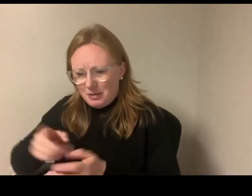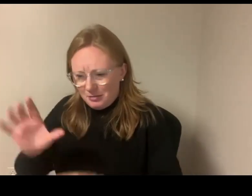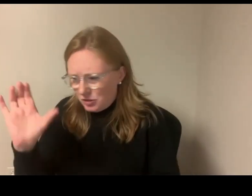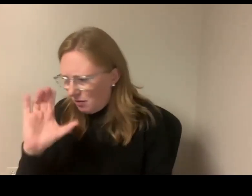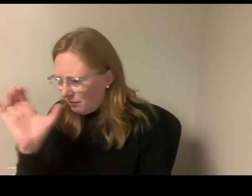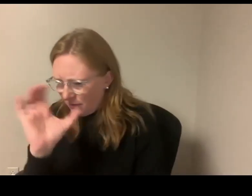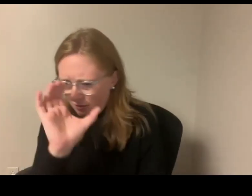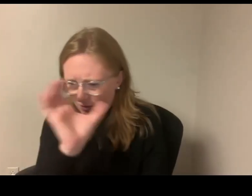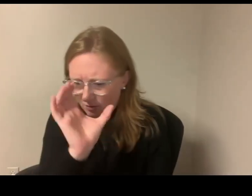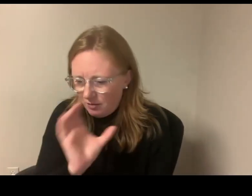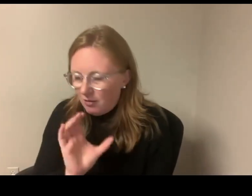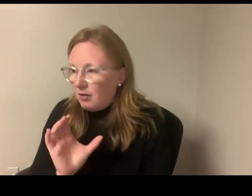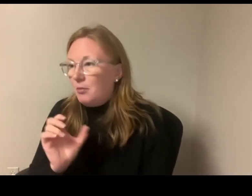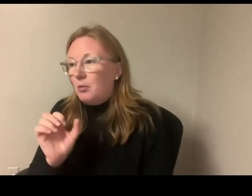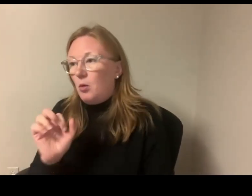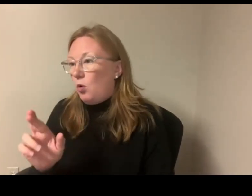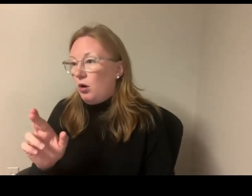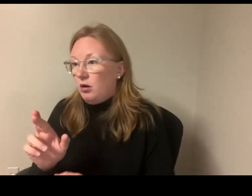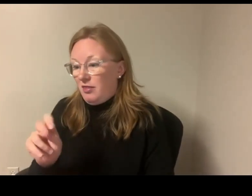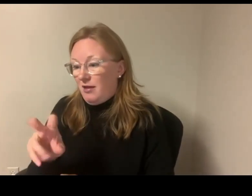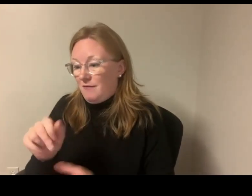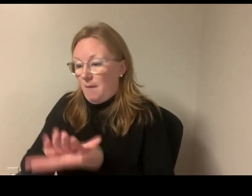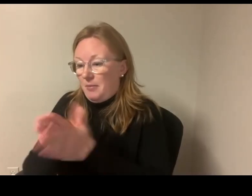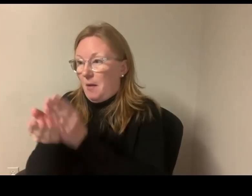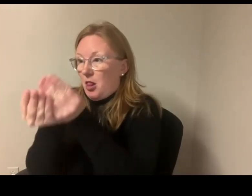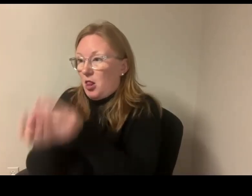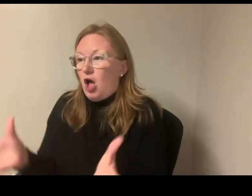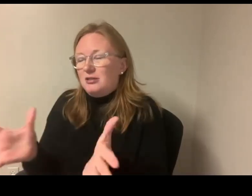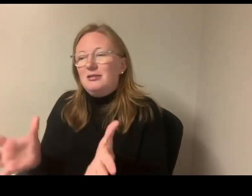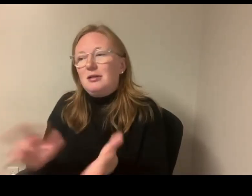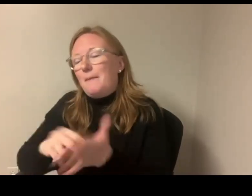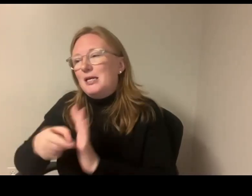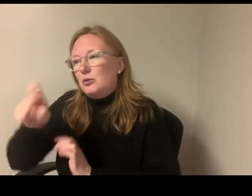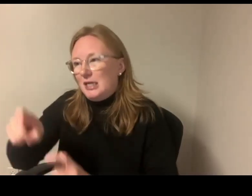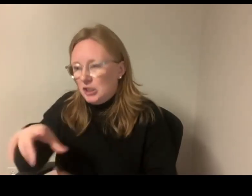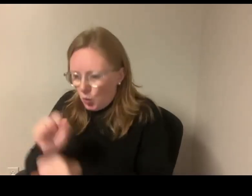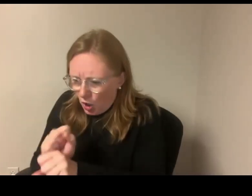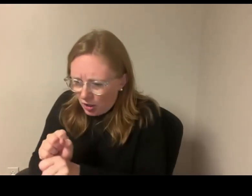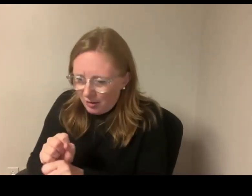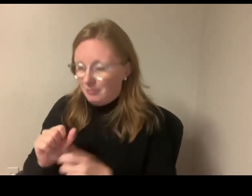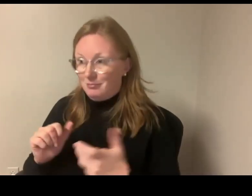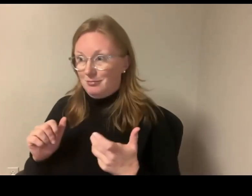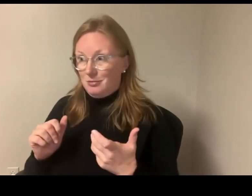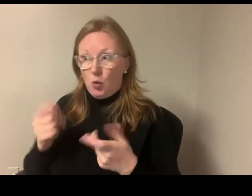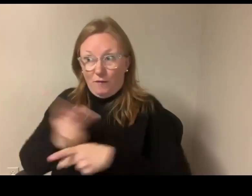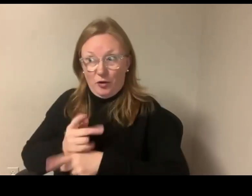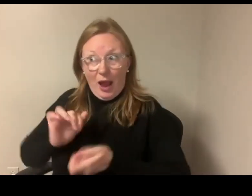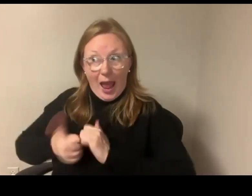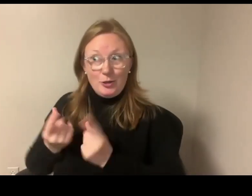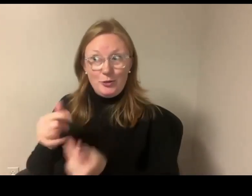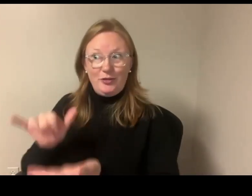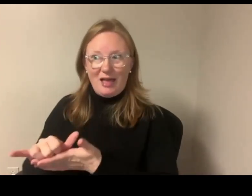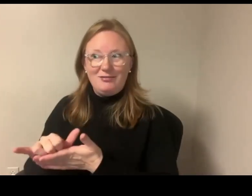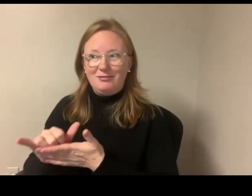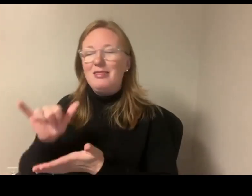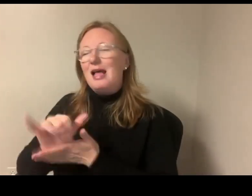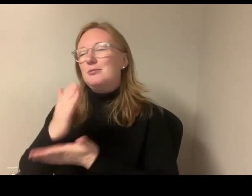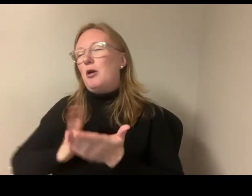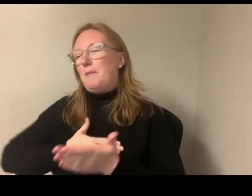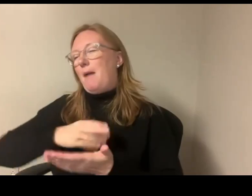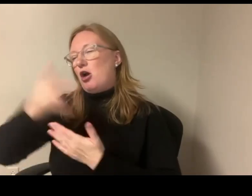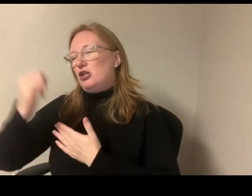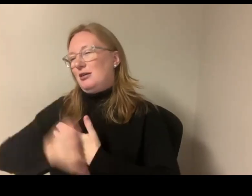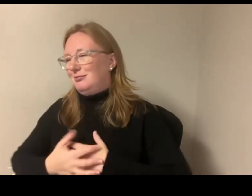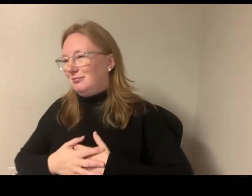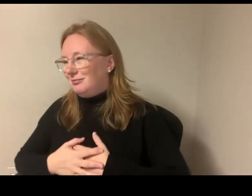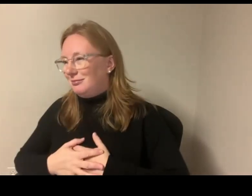allowed a valve to become, we'll say, lost that we need to locate. So we're working through ways to do that all the time, and that's part of this project. So,